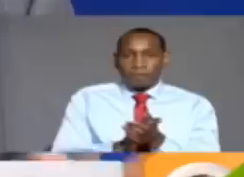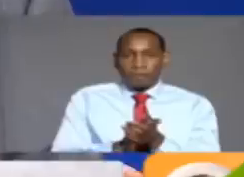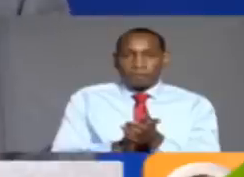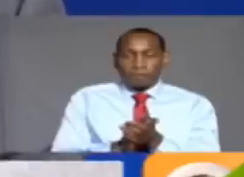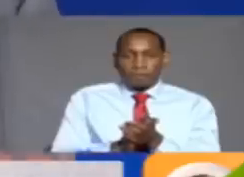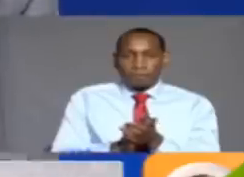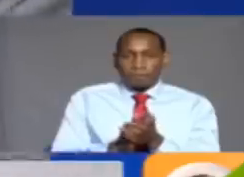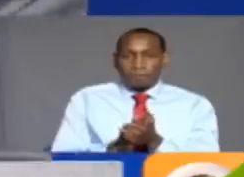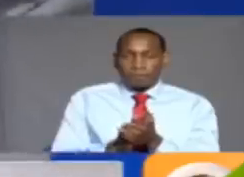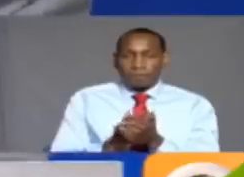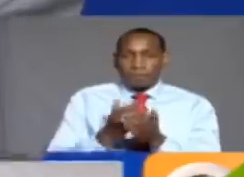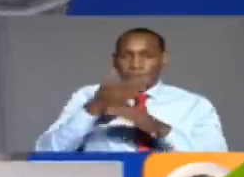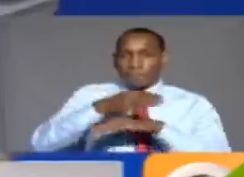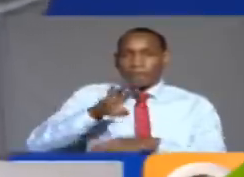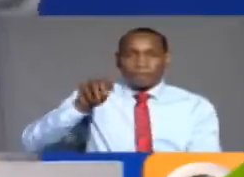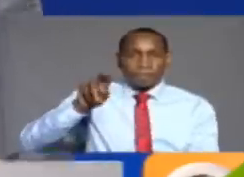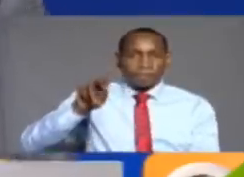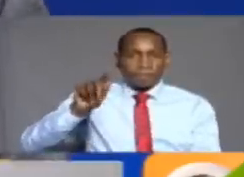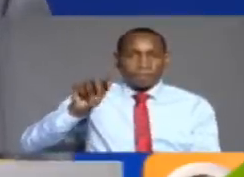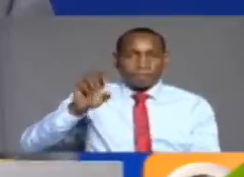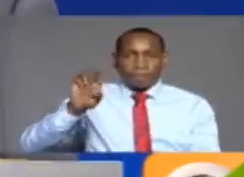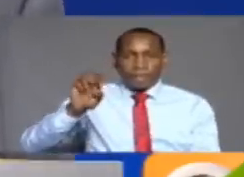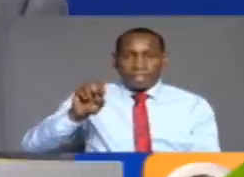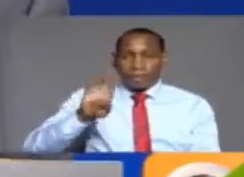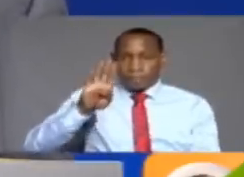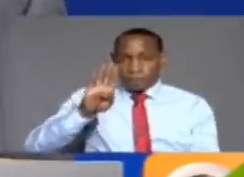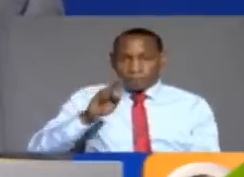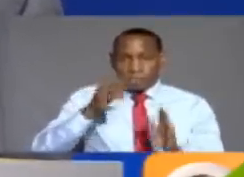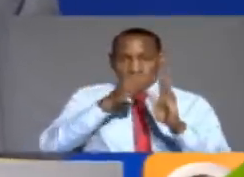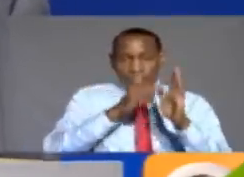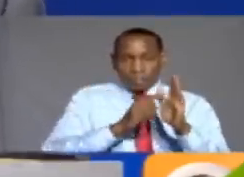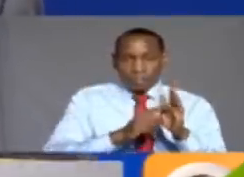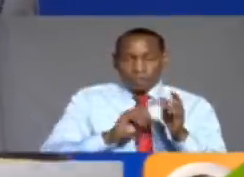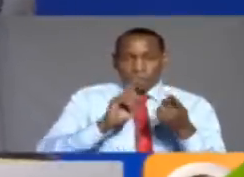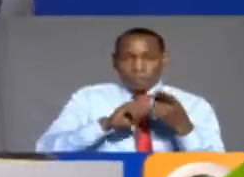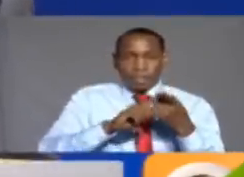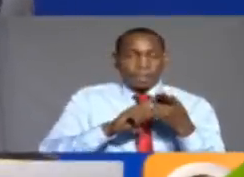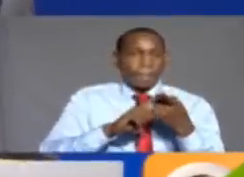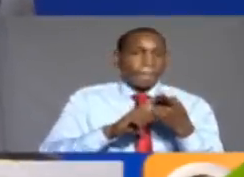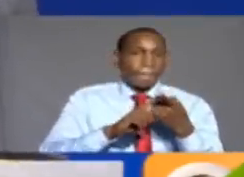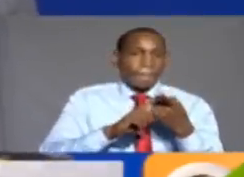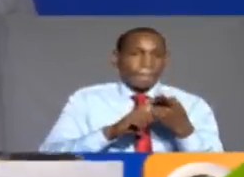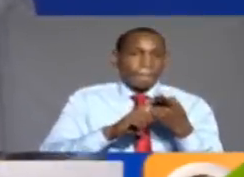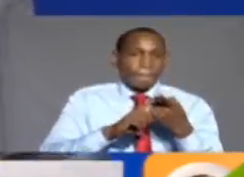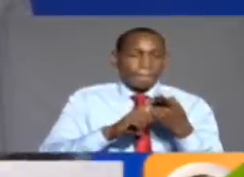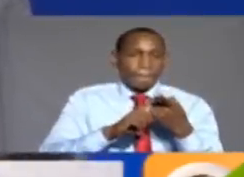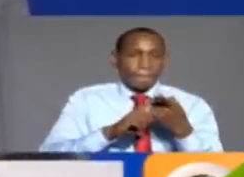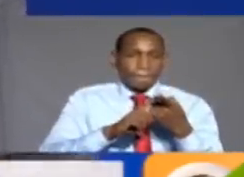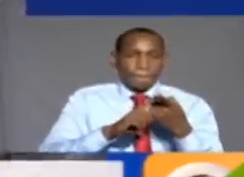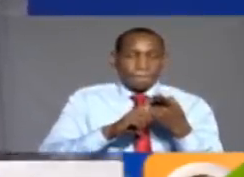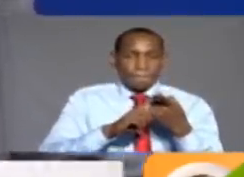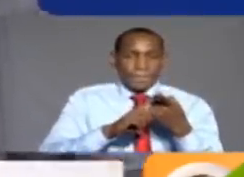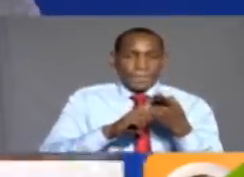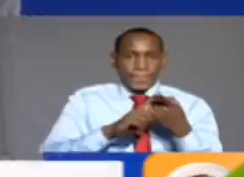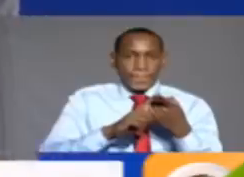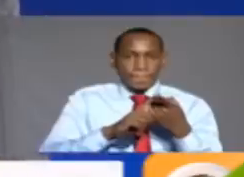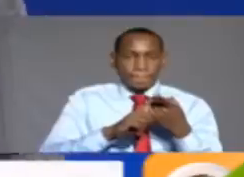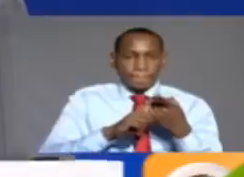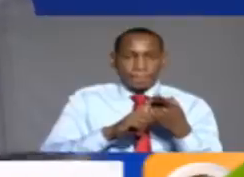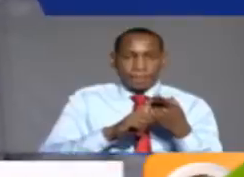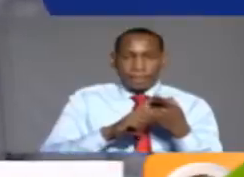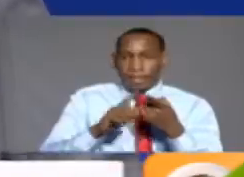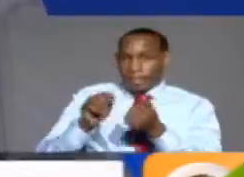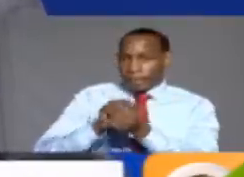you solve this? So four ways. One, on Friday myself. Murade is a viewer, so he was just asking a question. It's okay. On